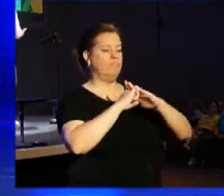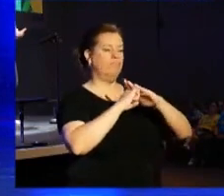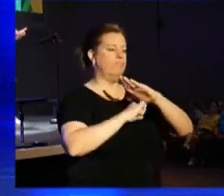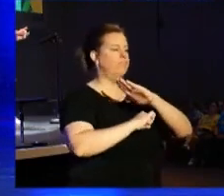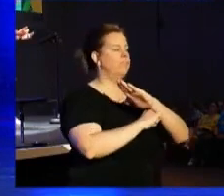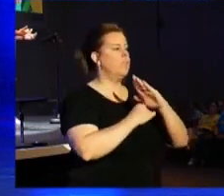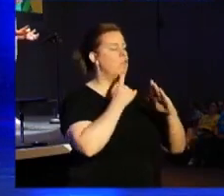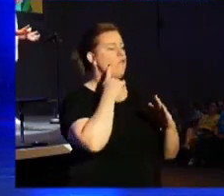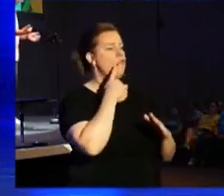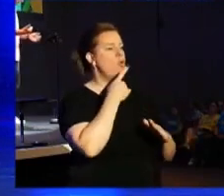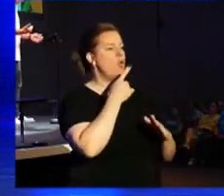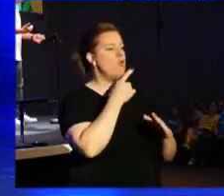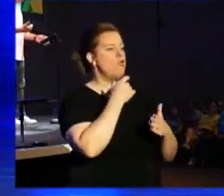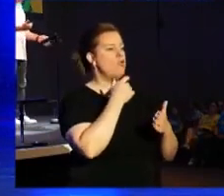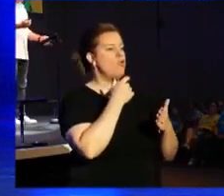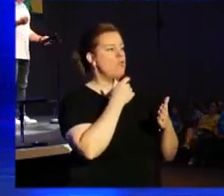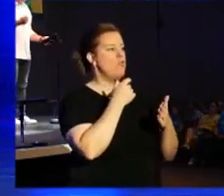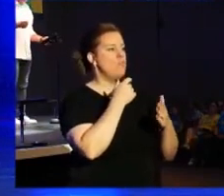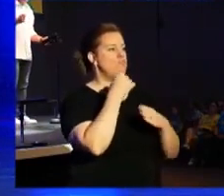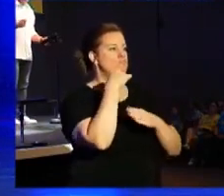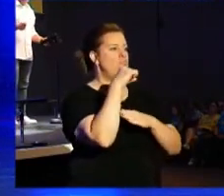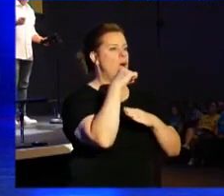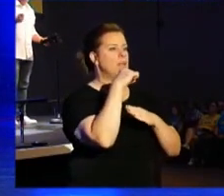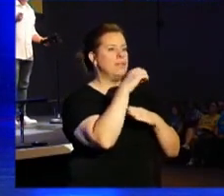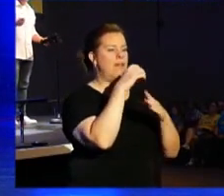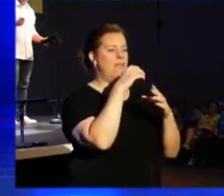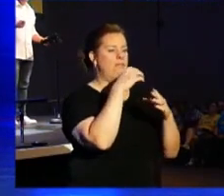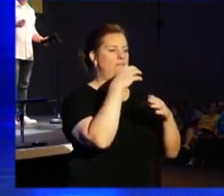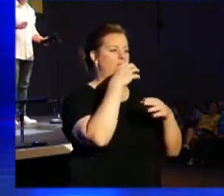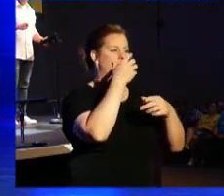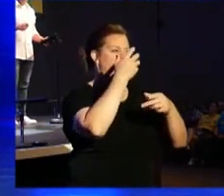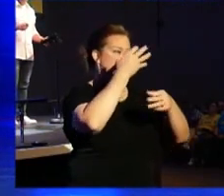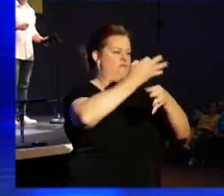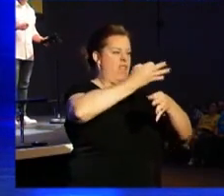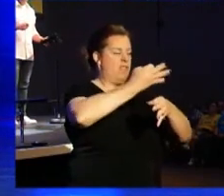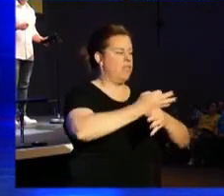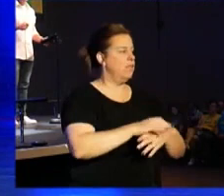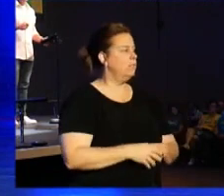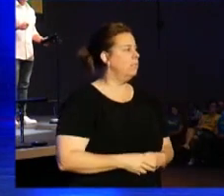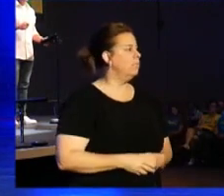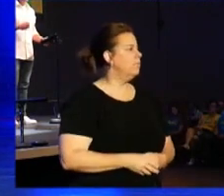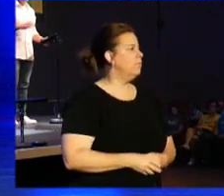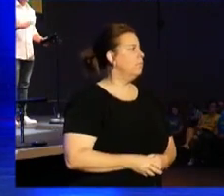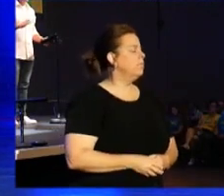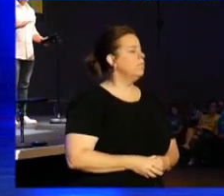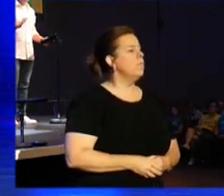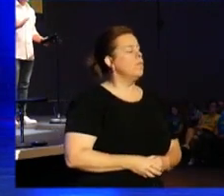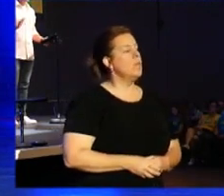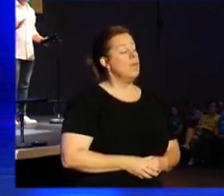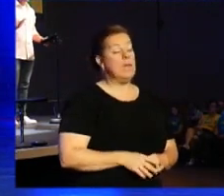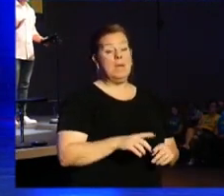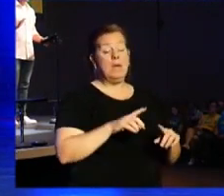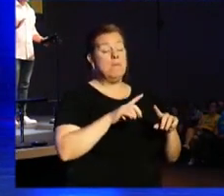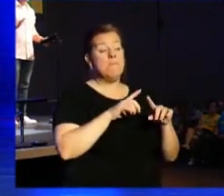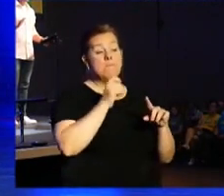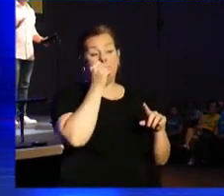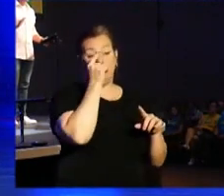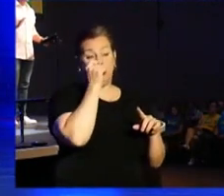Protestant faith. But there was a time early in his 20s, Augustine didn't have a faith at